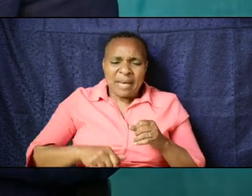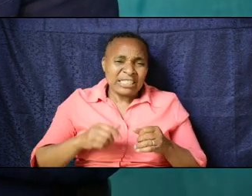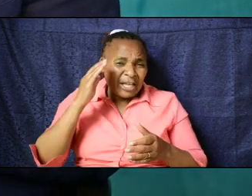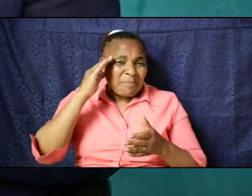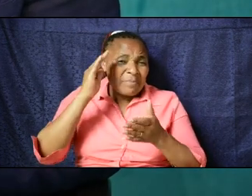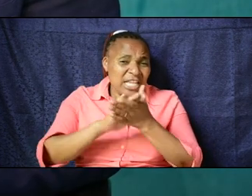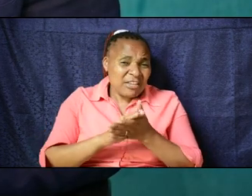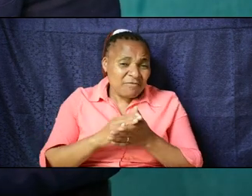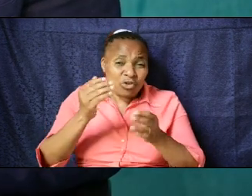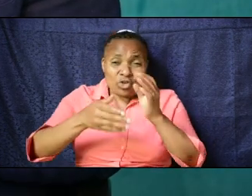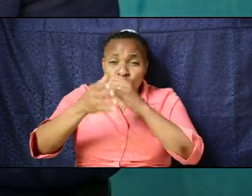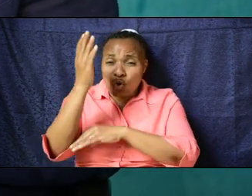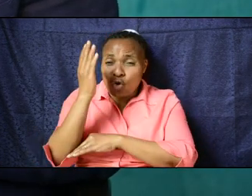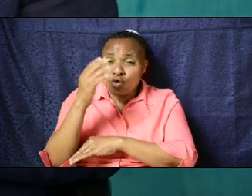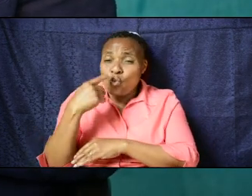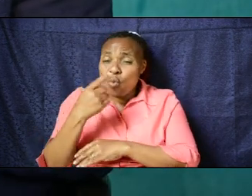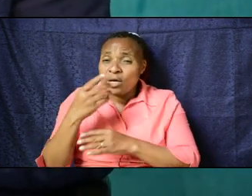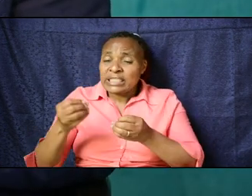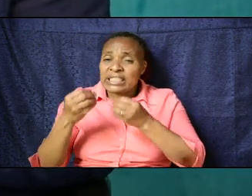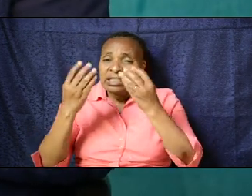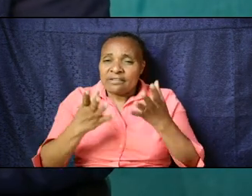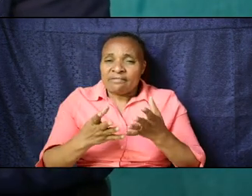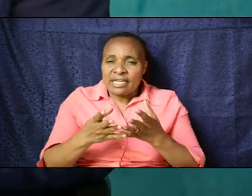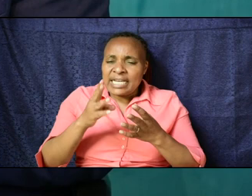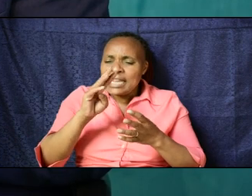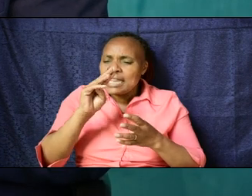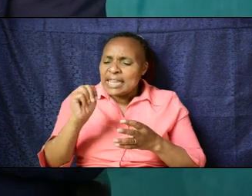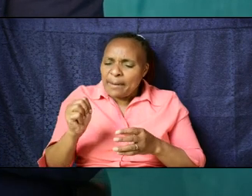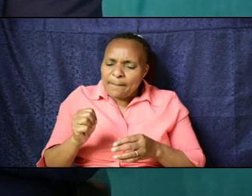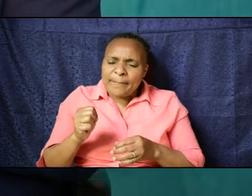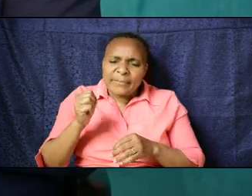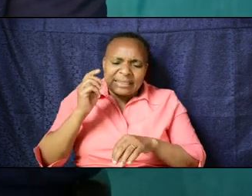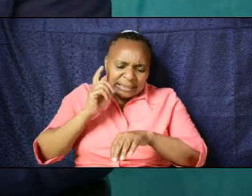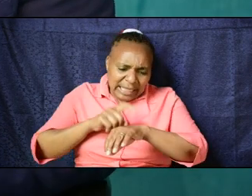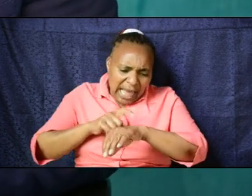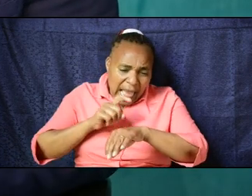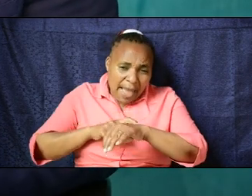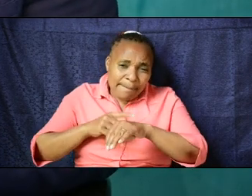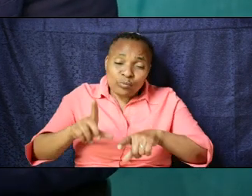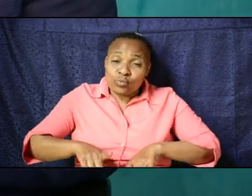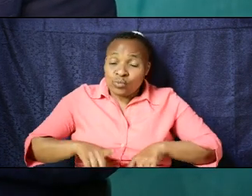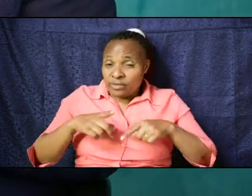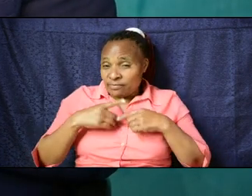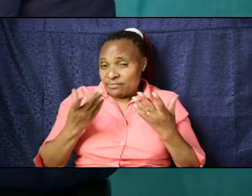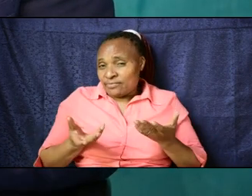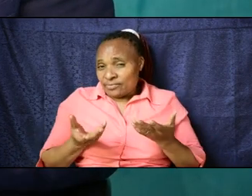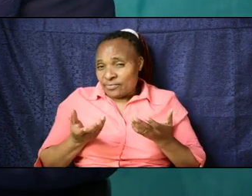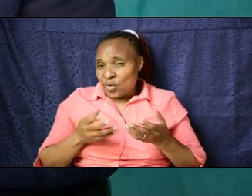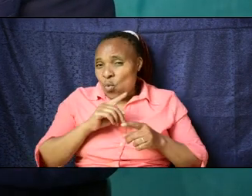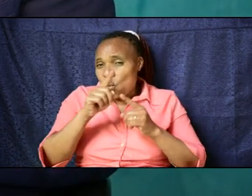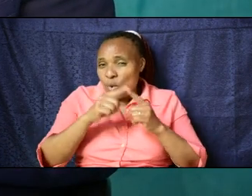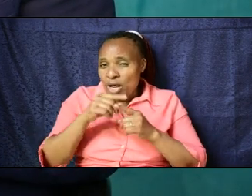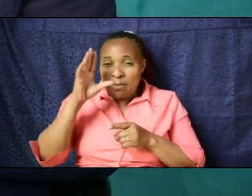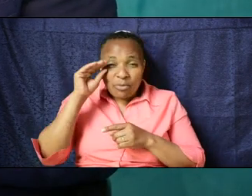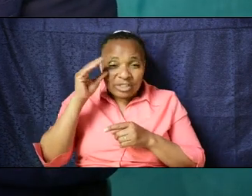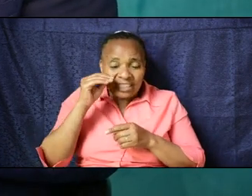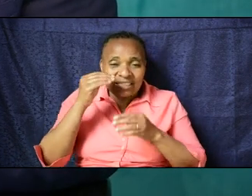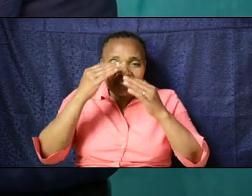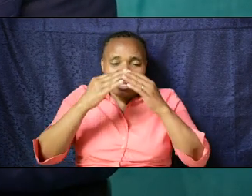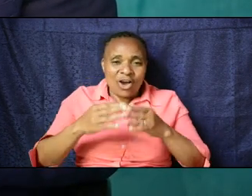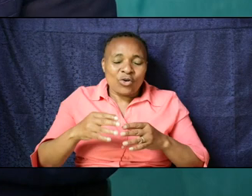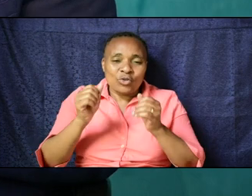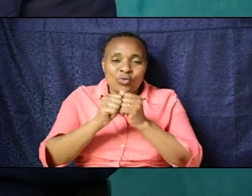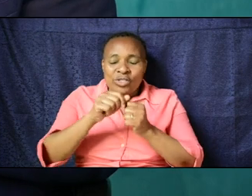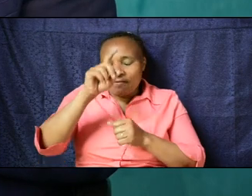like in God, was giving them a chance to live. So when Moses was in the house